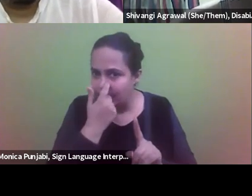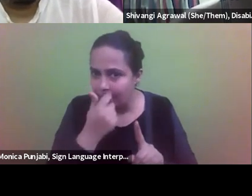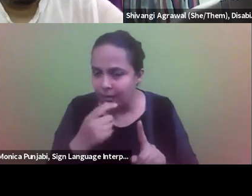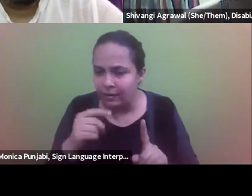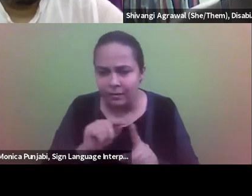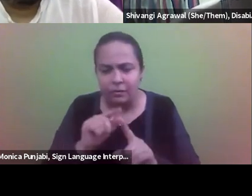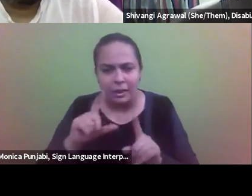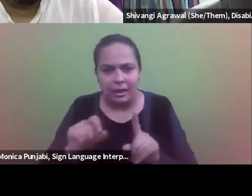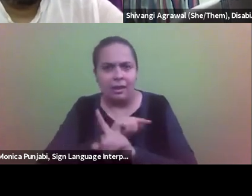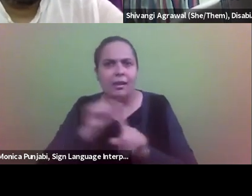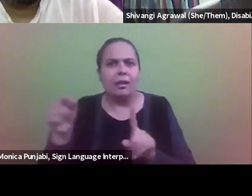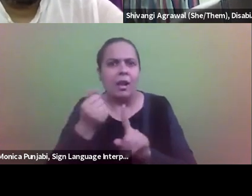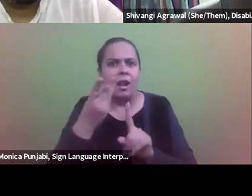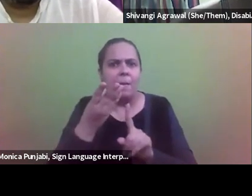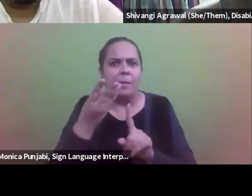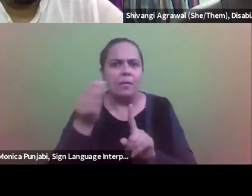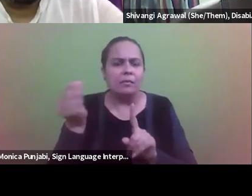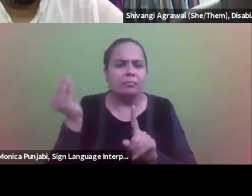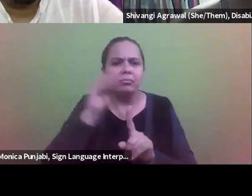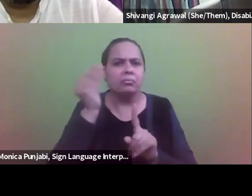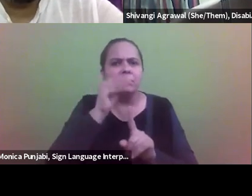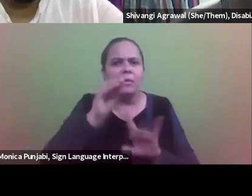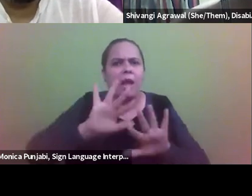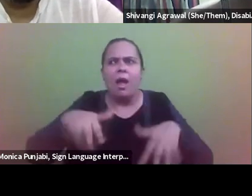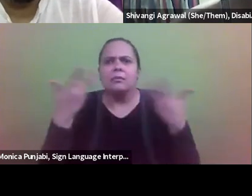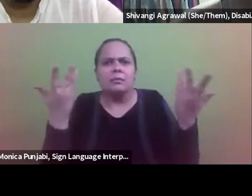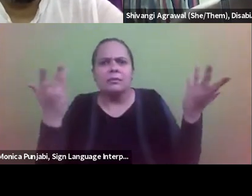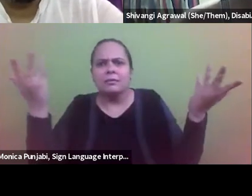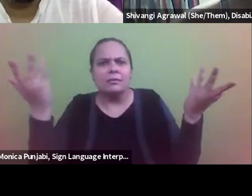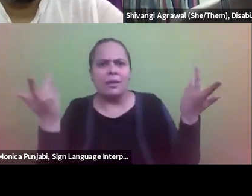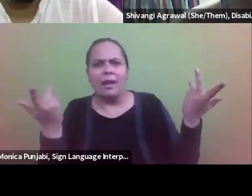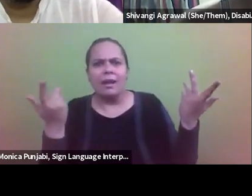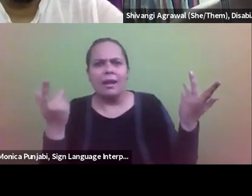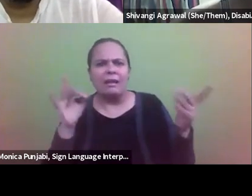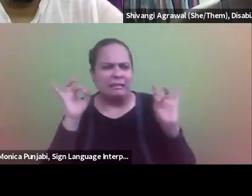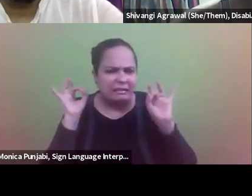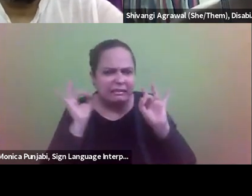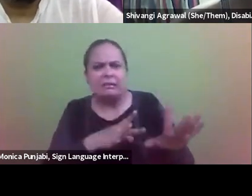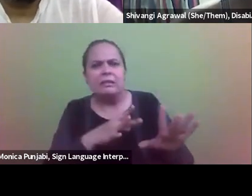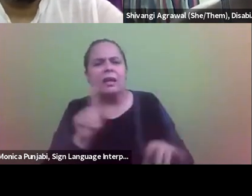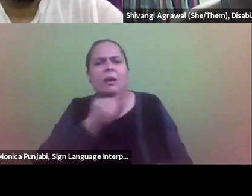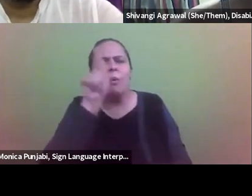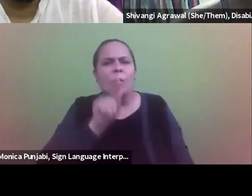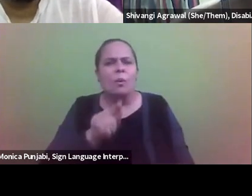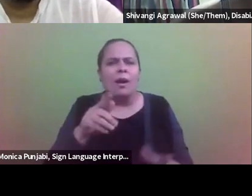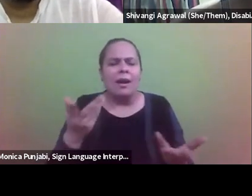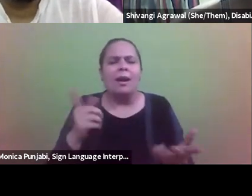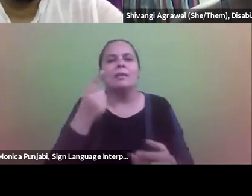And there is no way to make sense of this hate. It is so rampant.